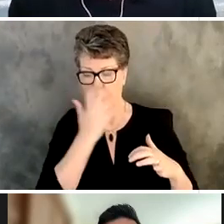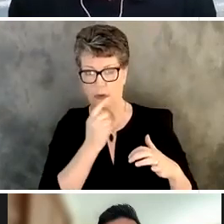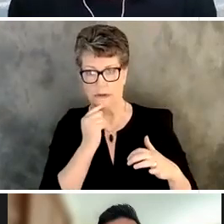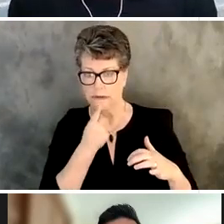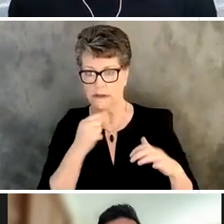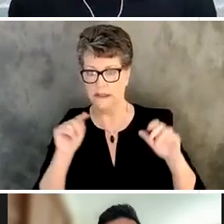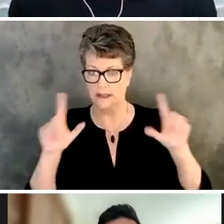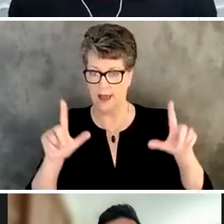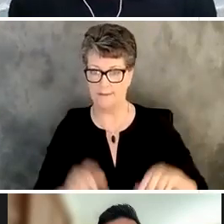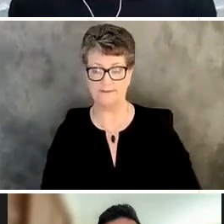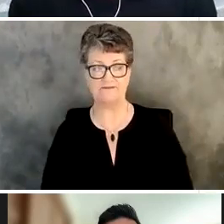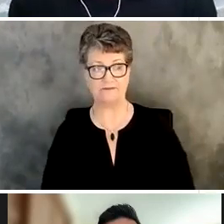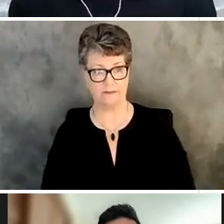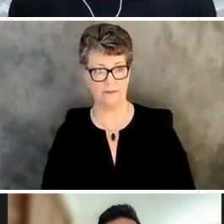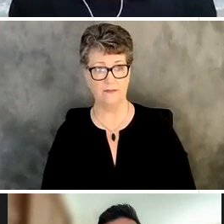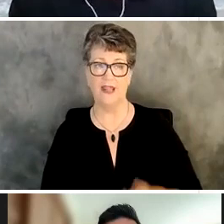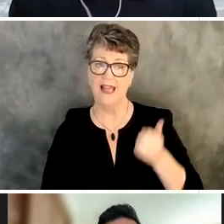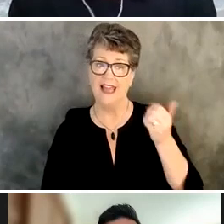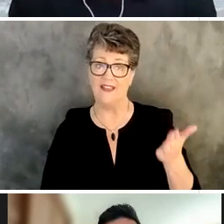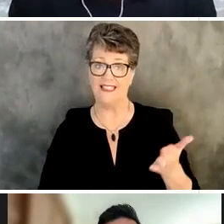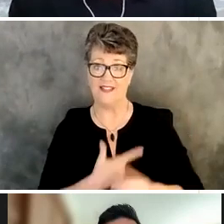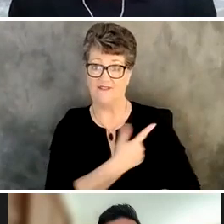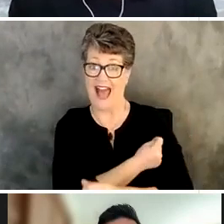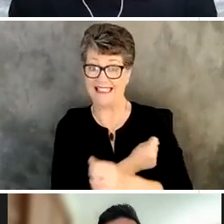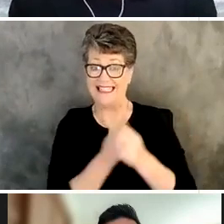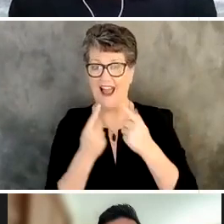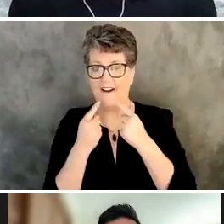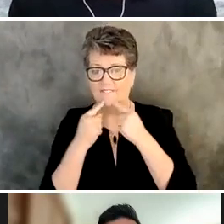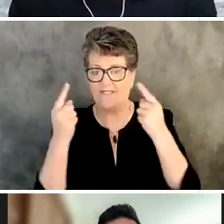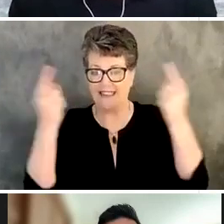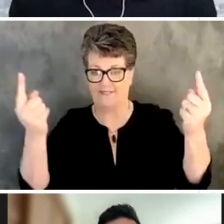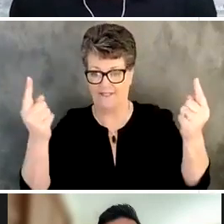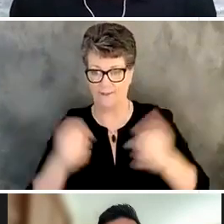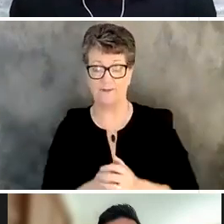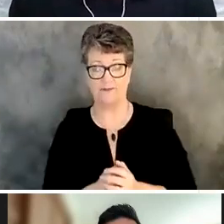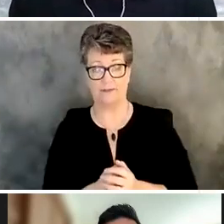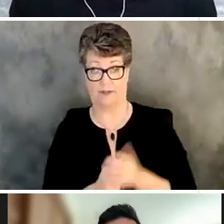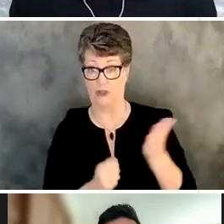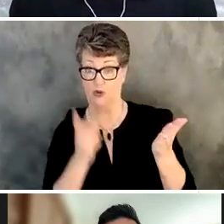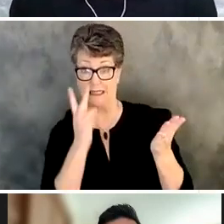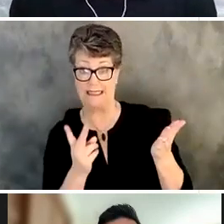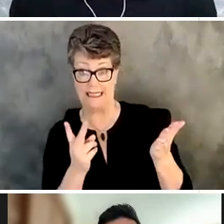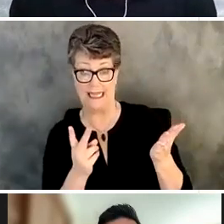slide here. So this is vaccine effectiveness. So as you can see here,